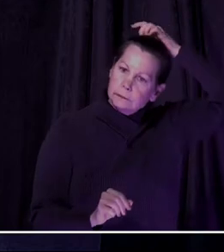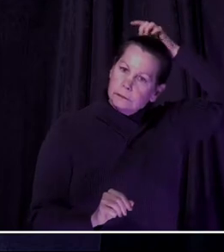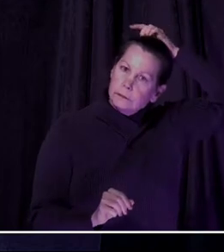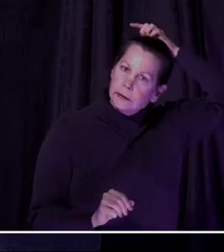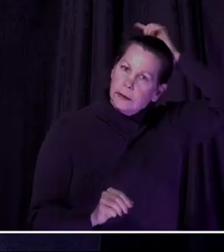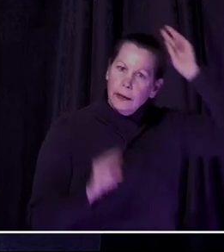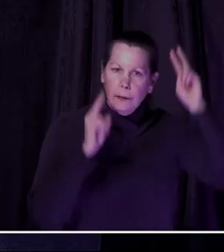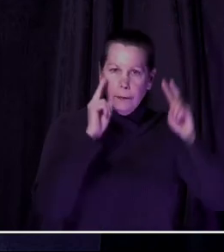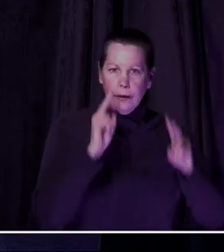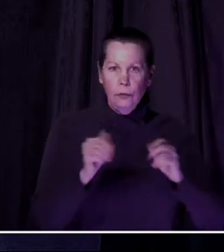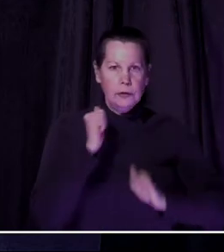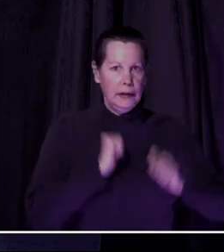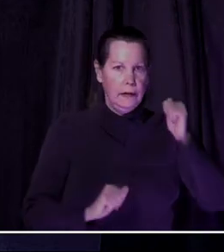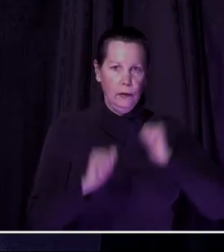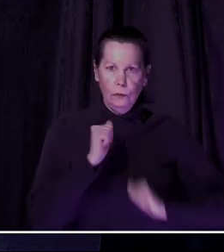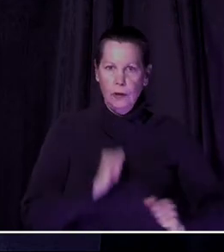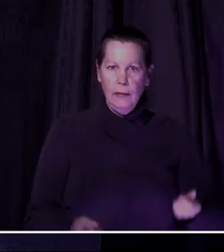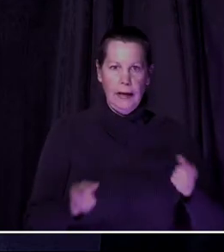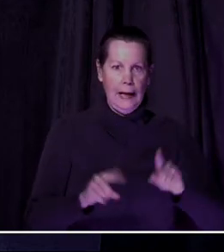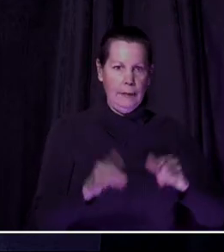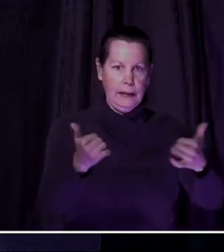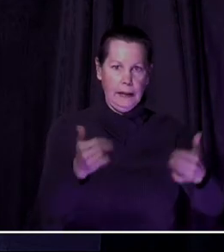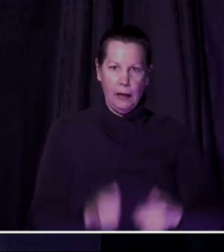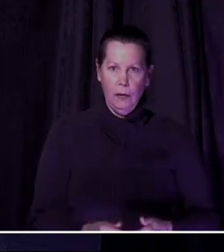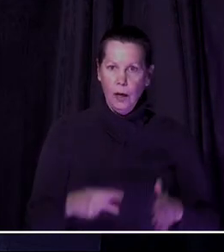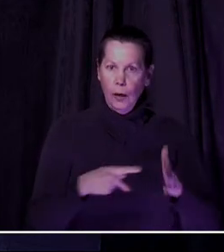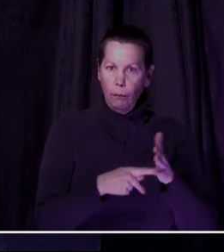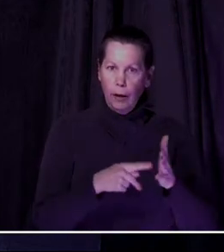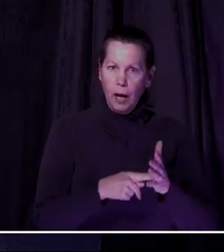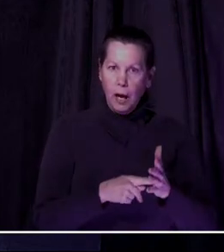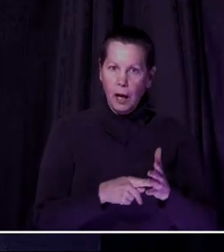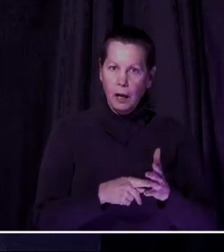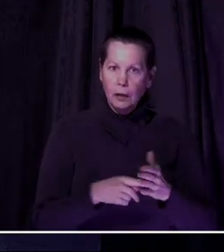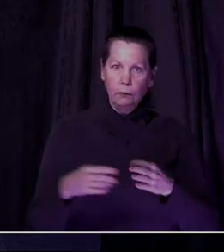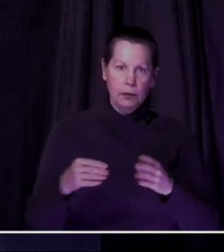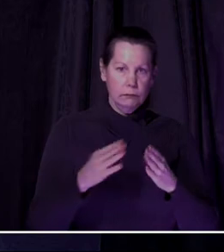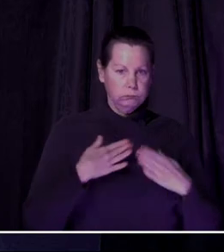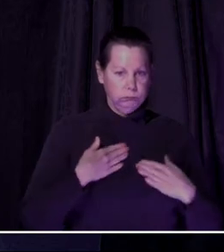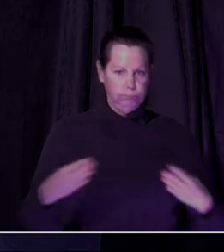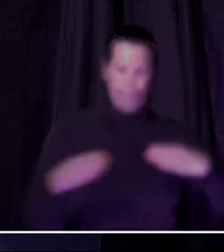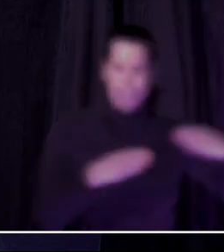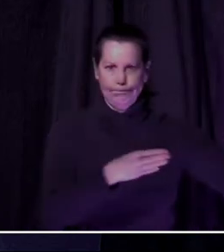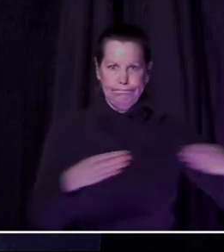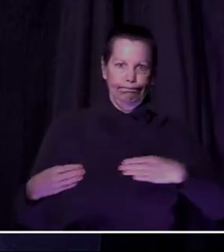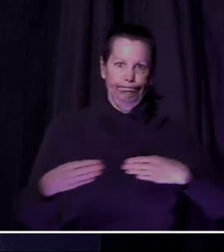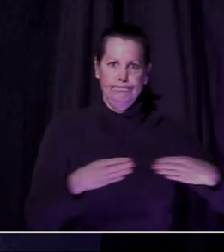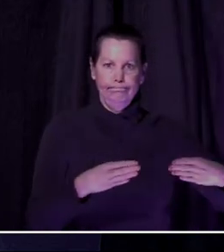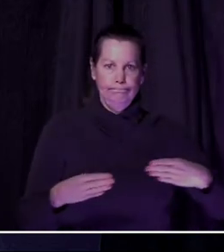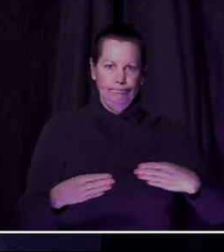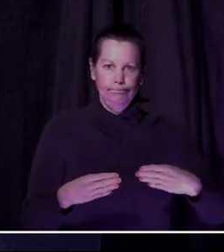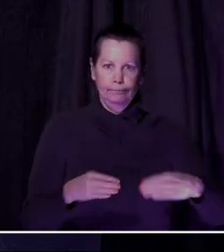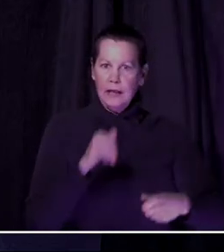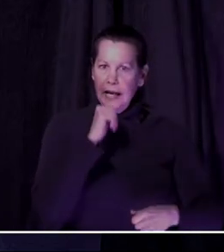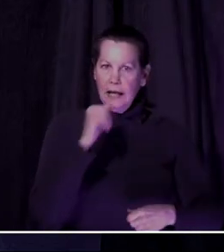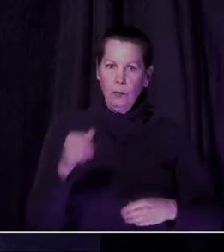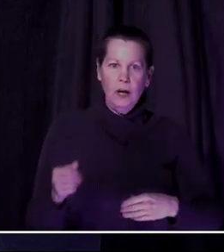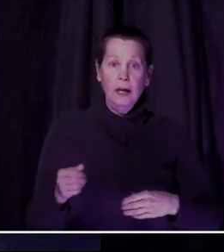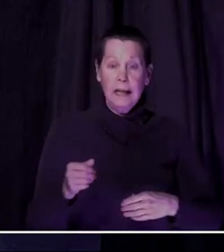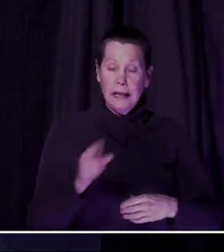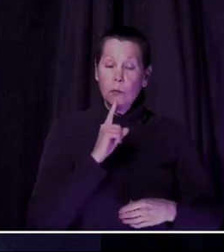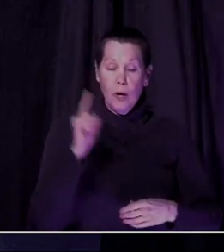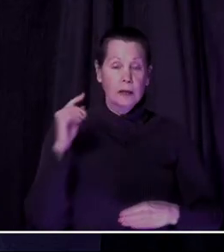But you see the drama unfolding, though. I mean, Paul was going to battle, guys. And he was in battle for